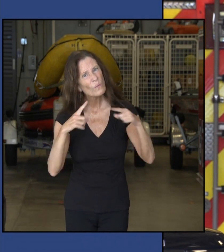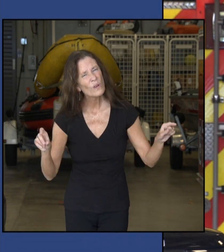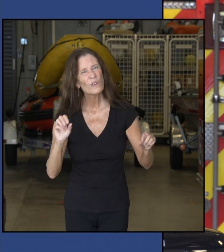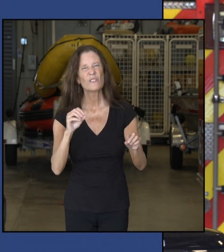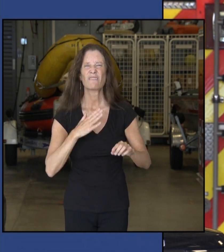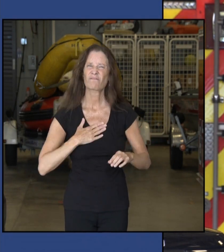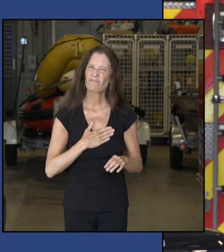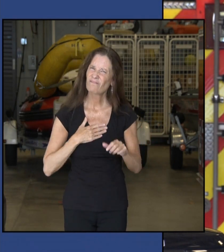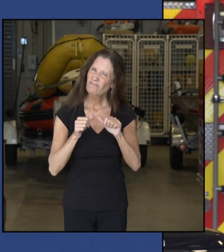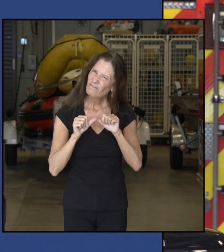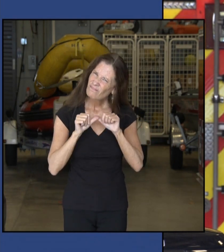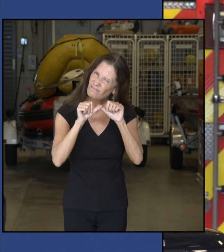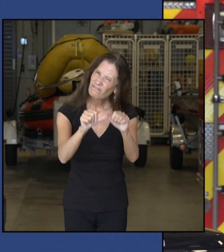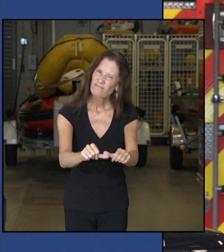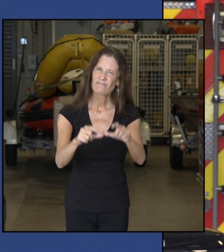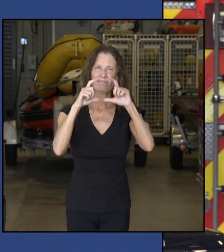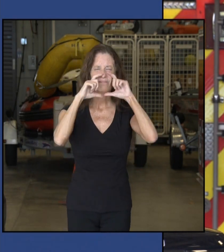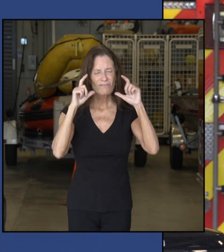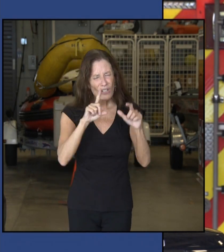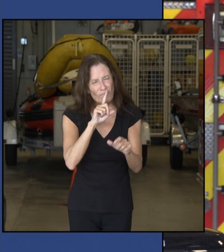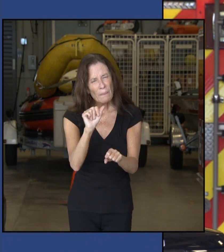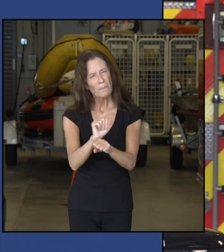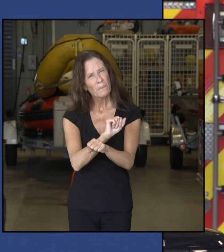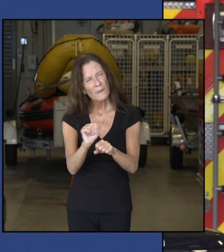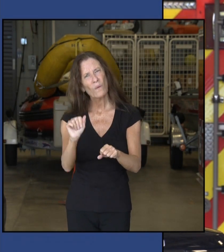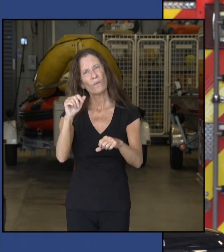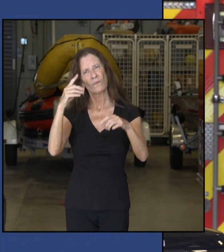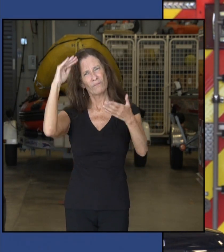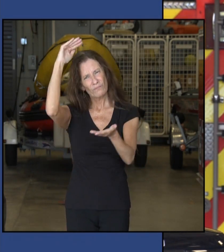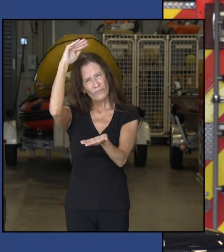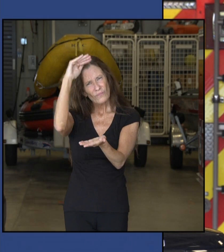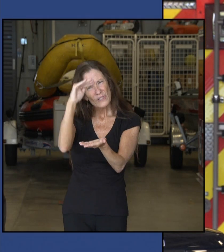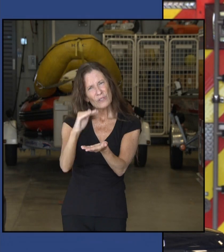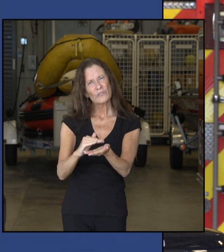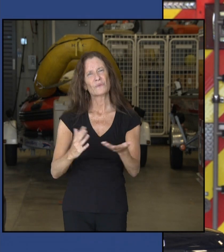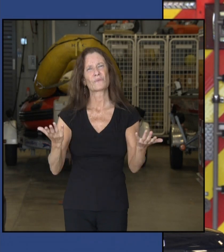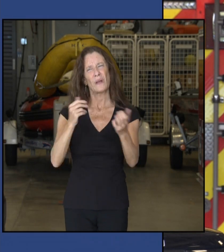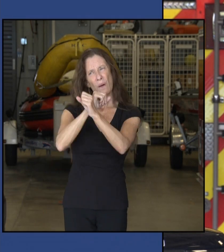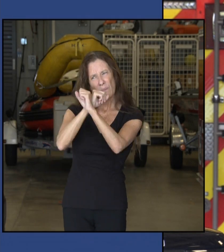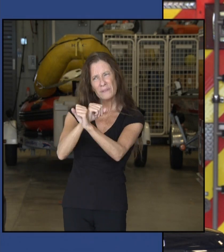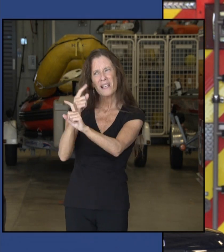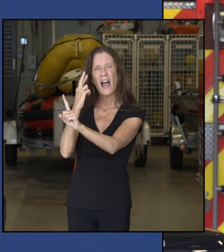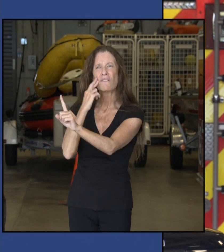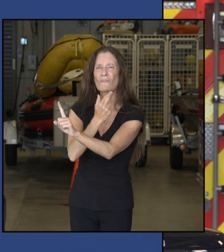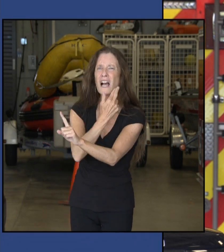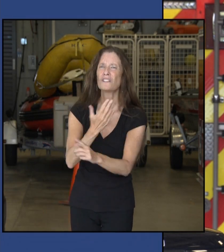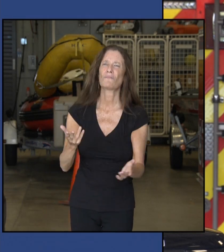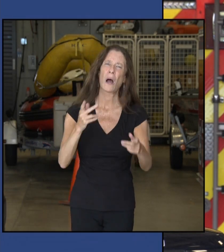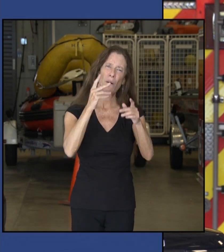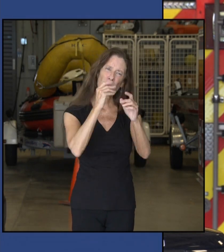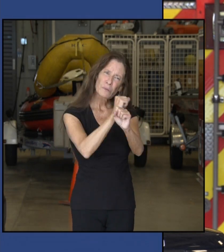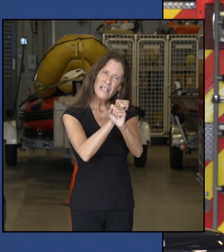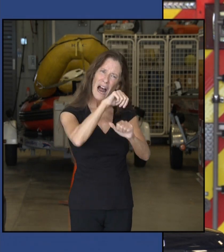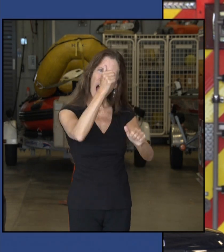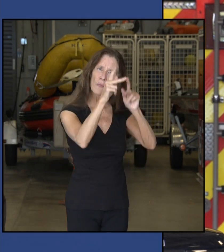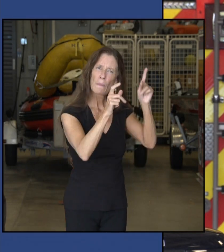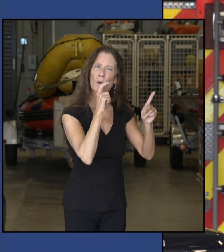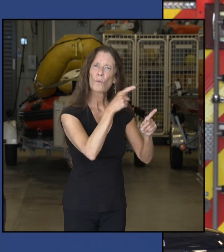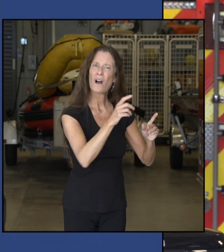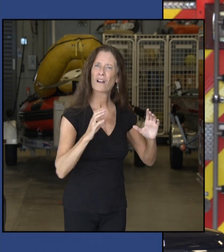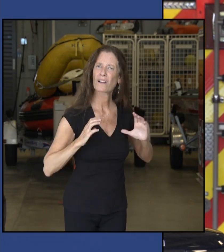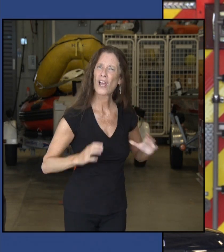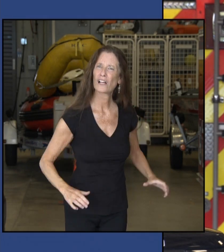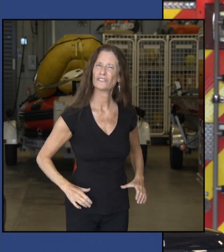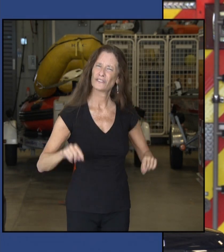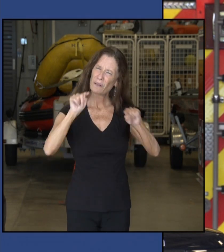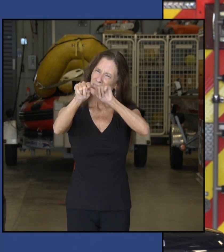efforts. It's how we protect the restaurant workers, the patrons, and each other. The Department of Agriculture's